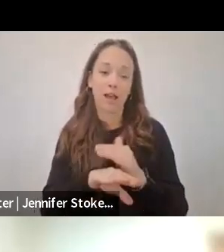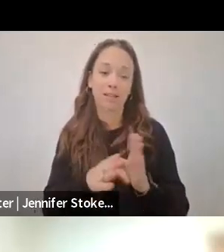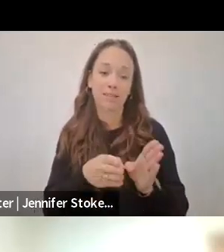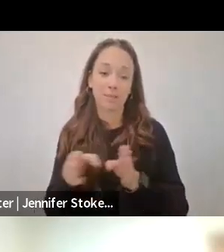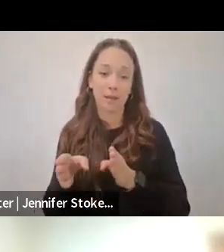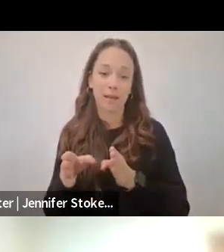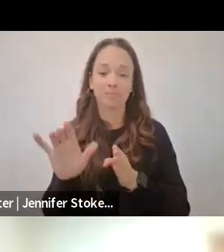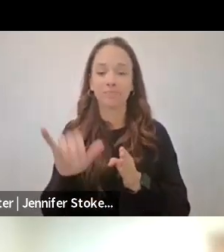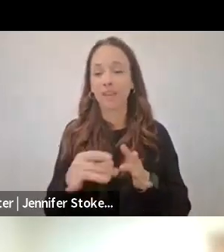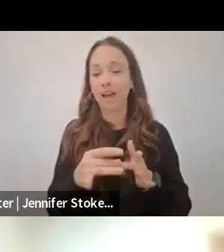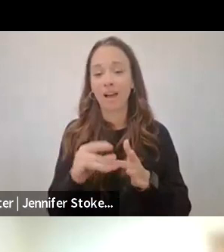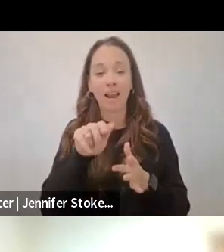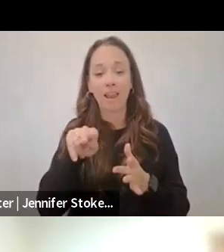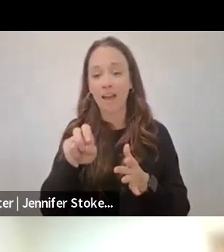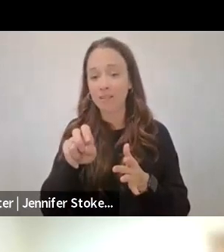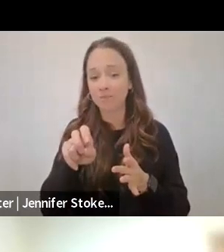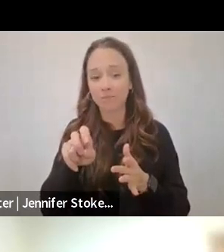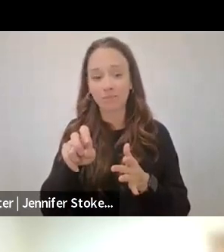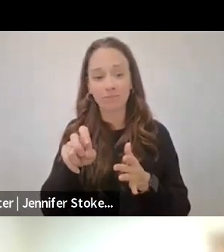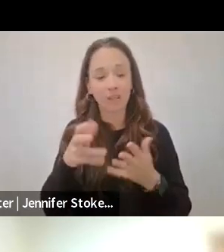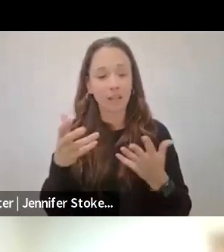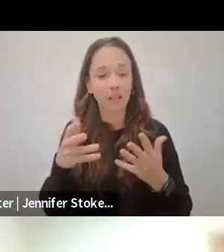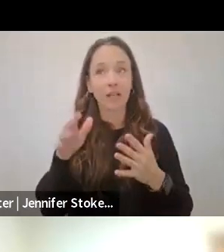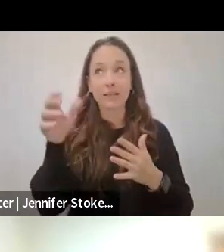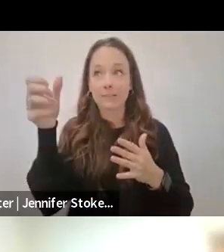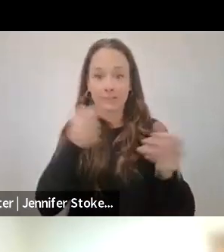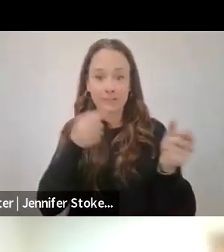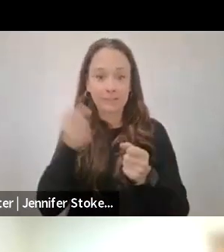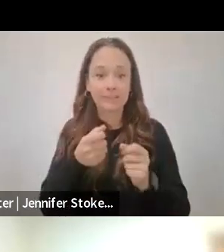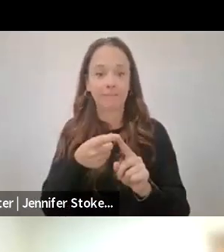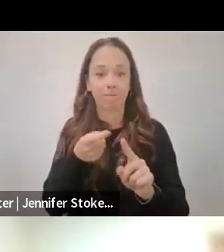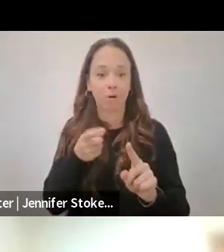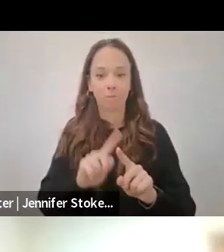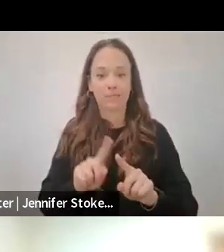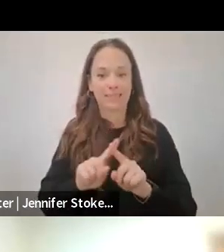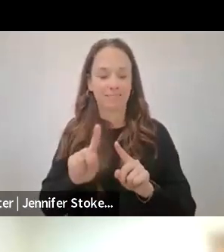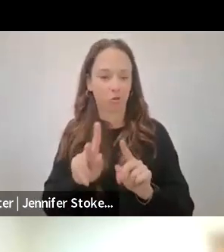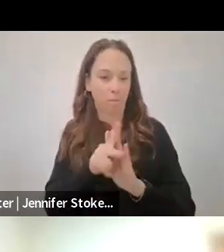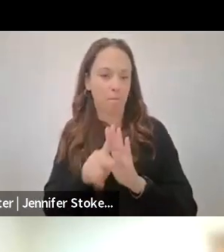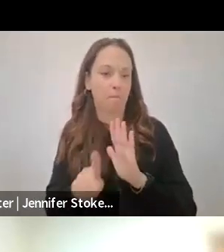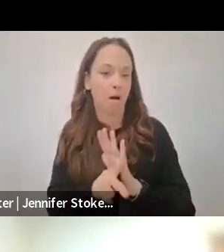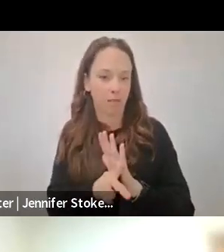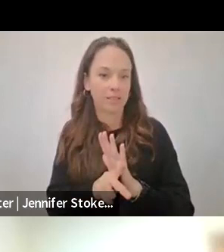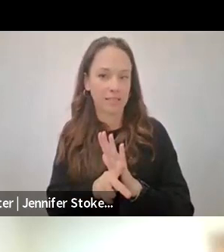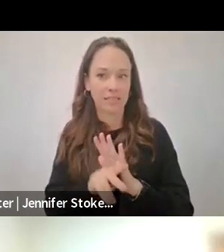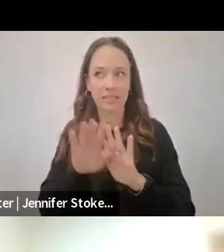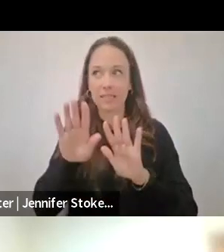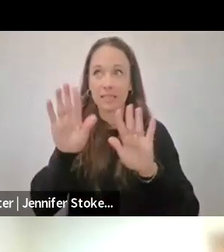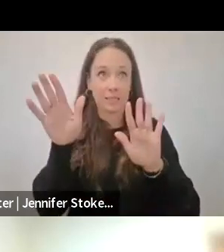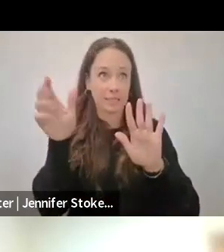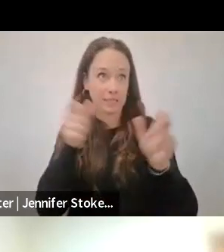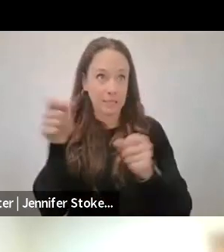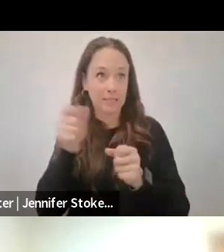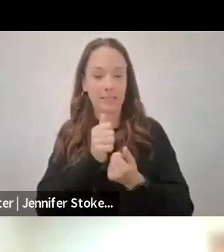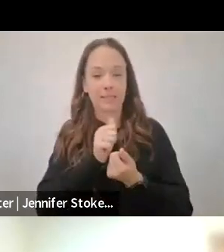guideline, right? It's pulling it all together. It's really kind of a bow that ties all of the different things that you do that are